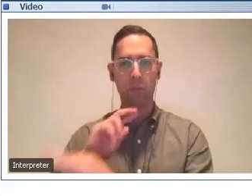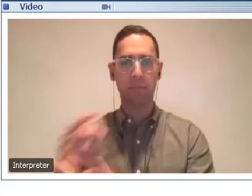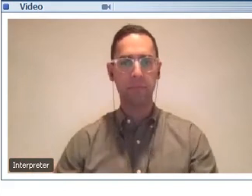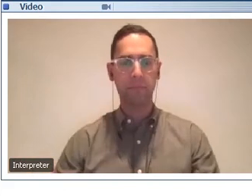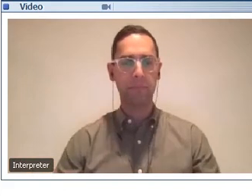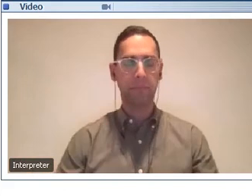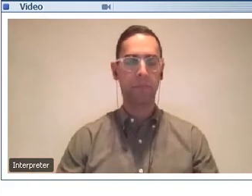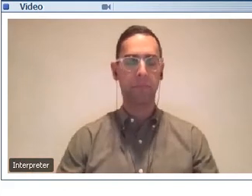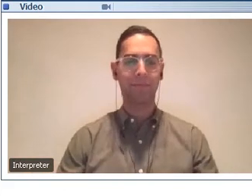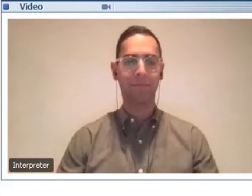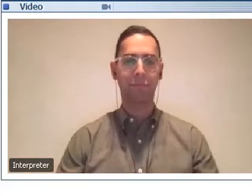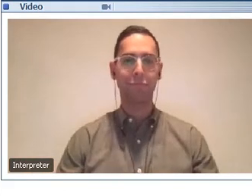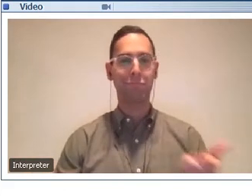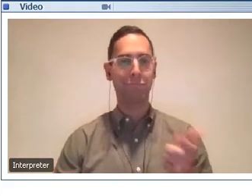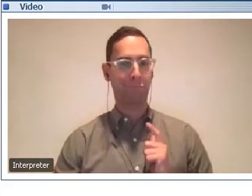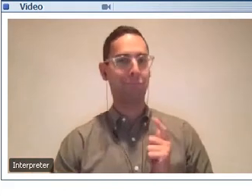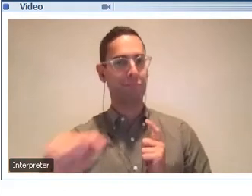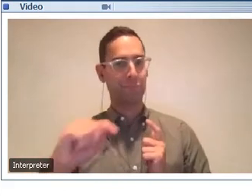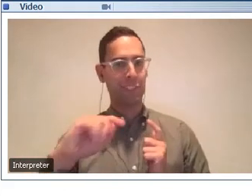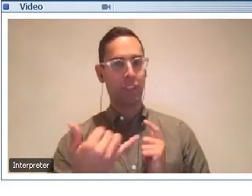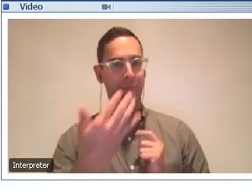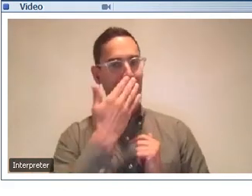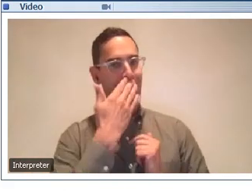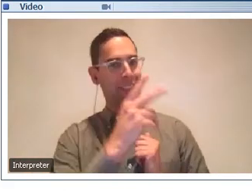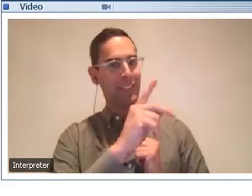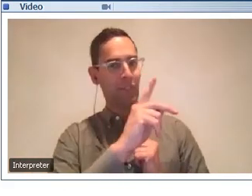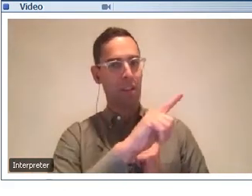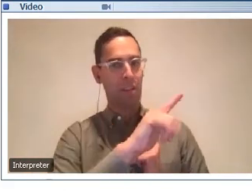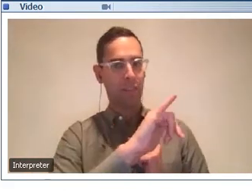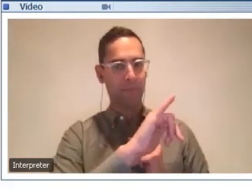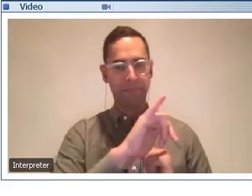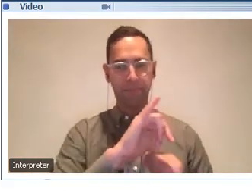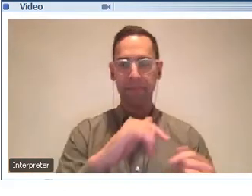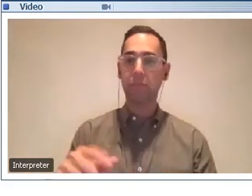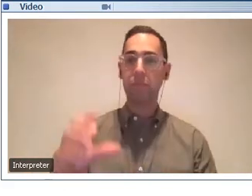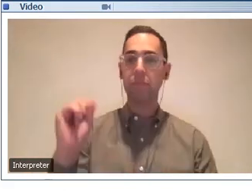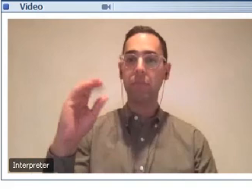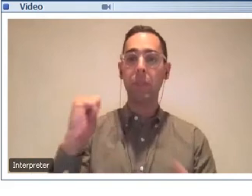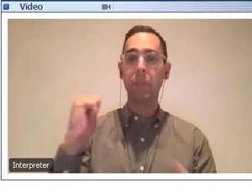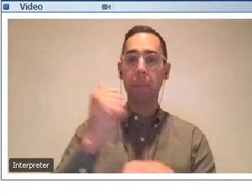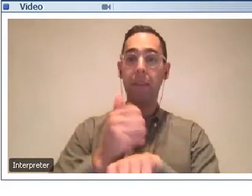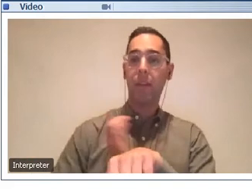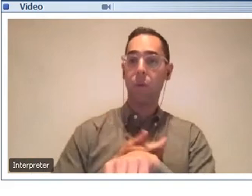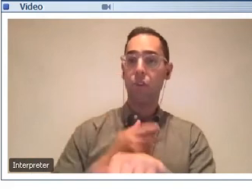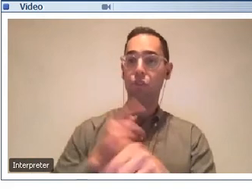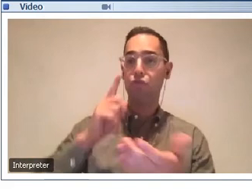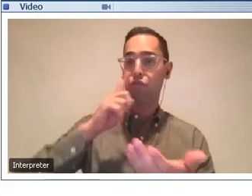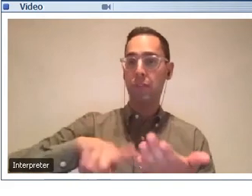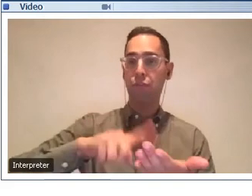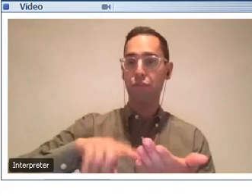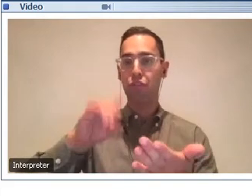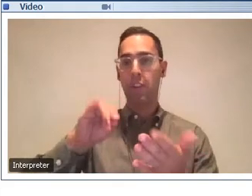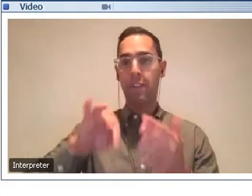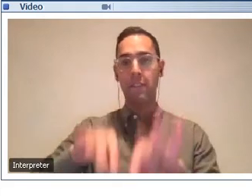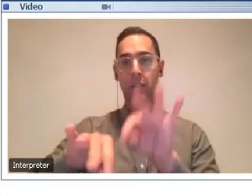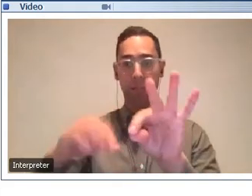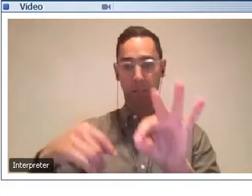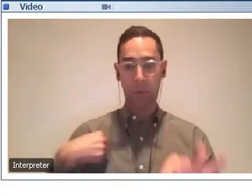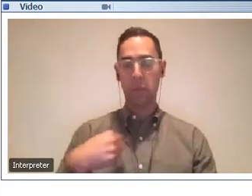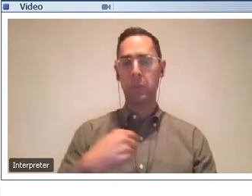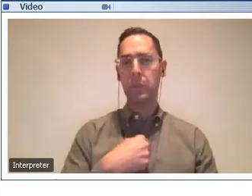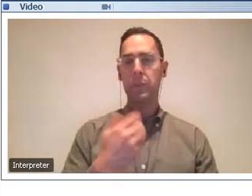Wonderful. Thank you so much, Callie. So based on our research and findings, we put forward a number